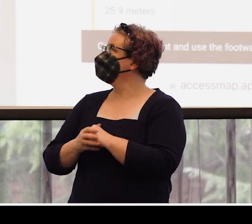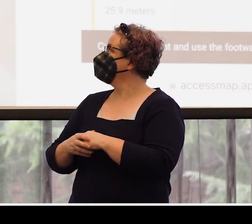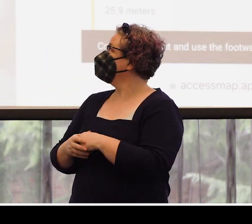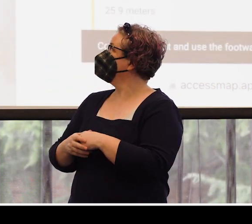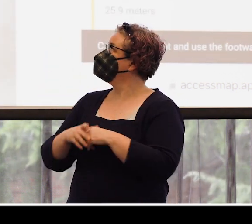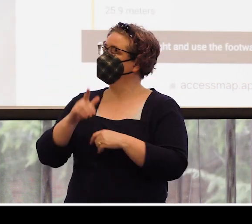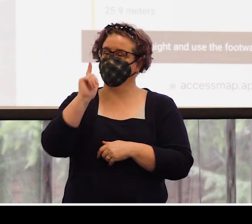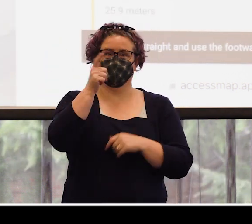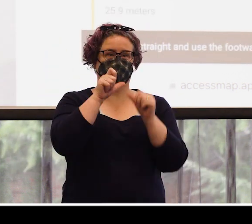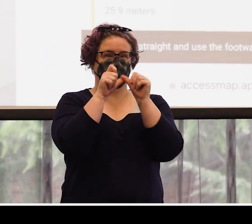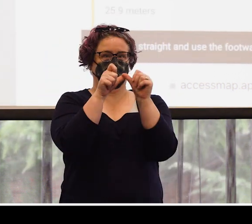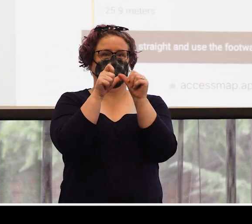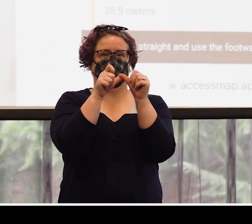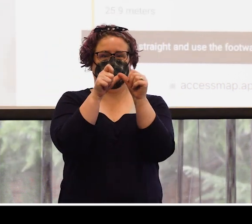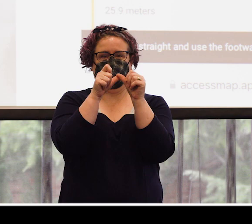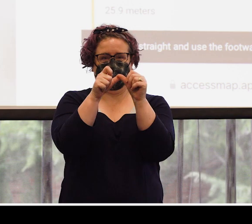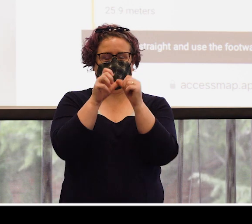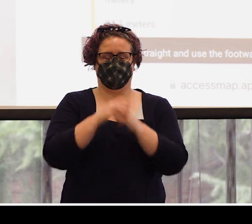Continue straight and use the footway.